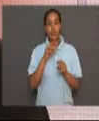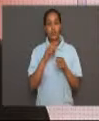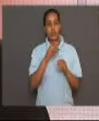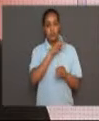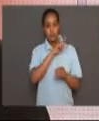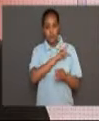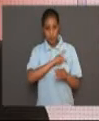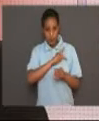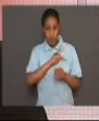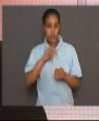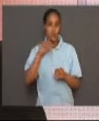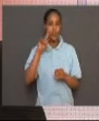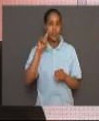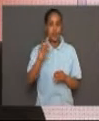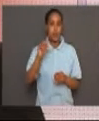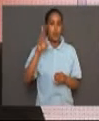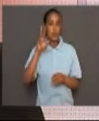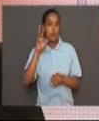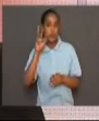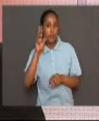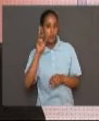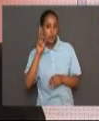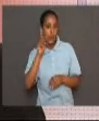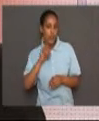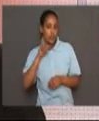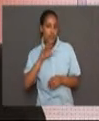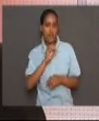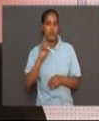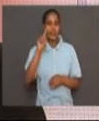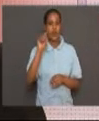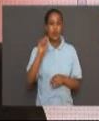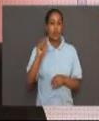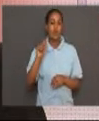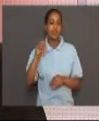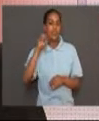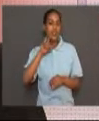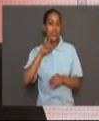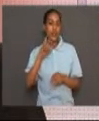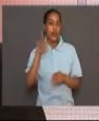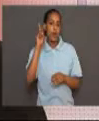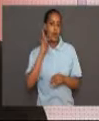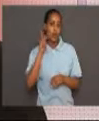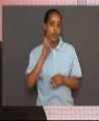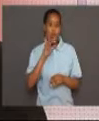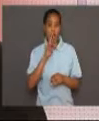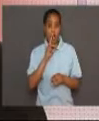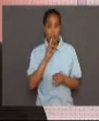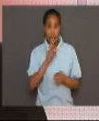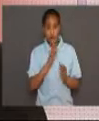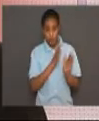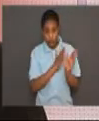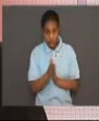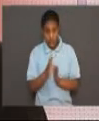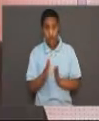properties of thermoplastic and thermoset synthetic polymers. Are you ready to